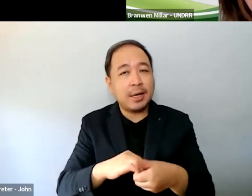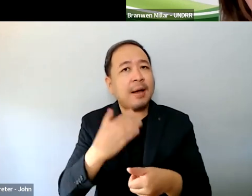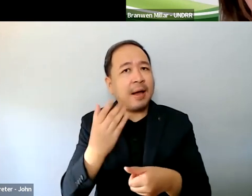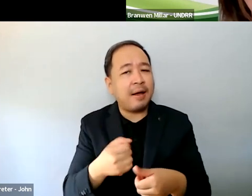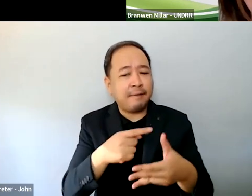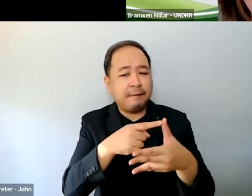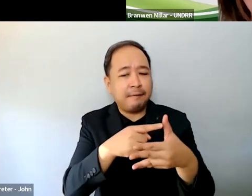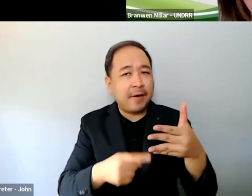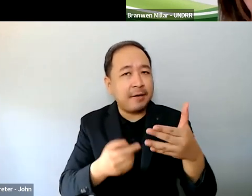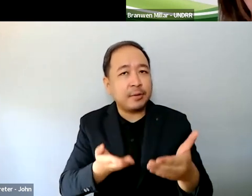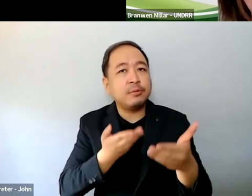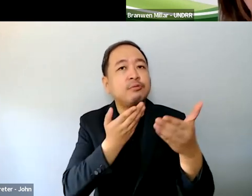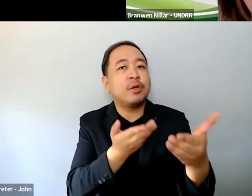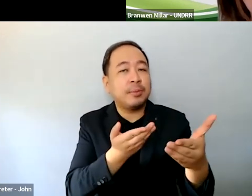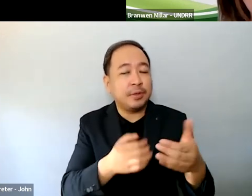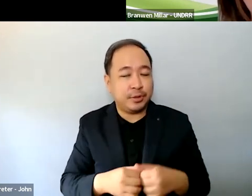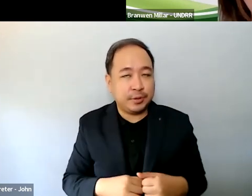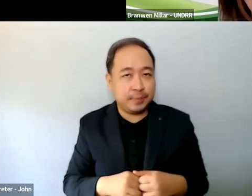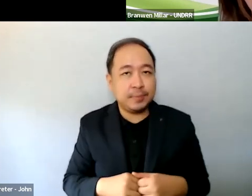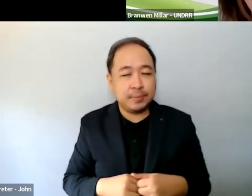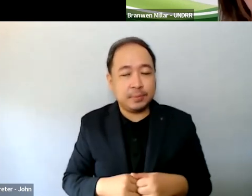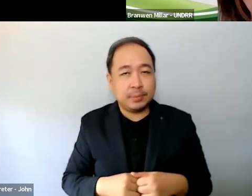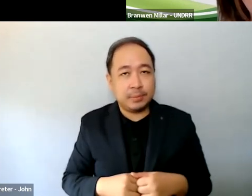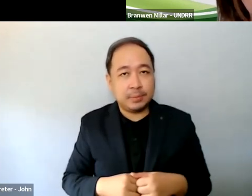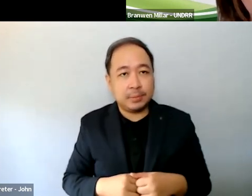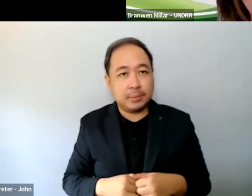recommendations that are as follows.